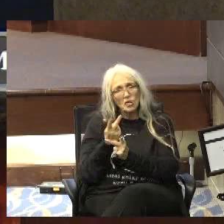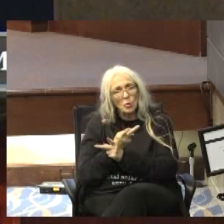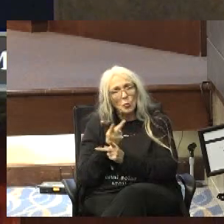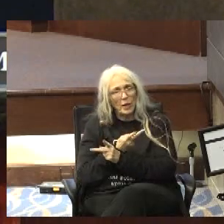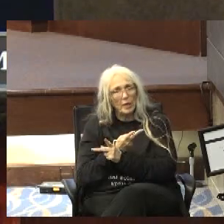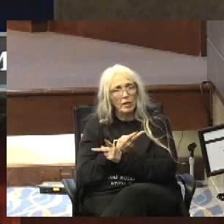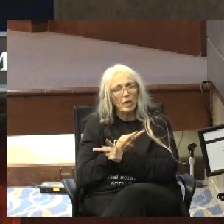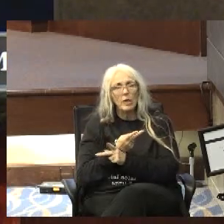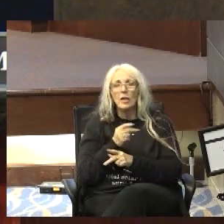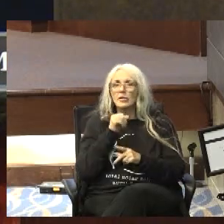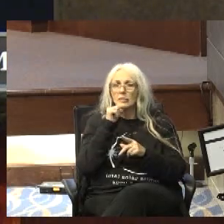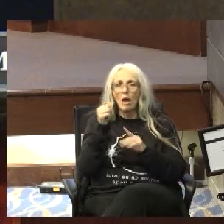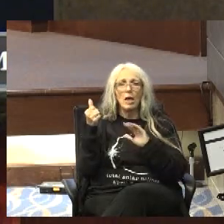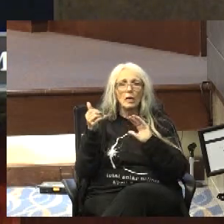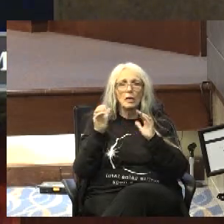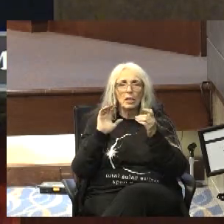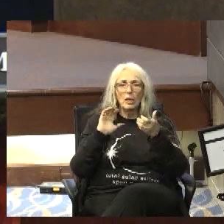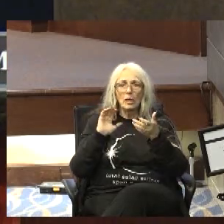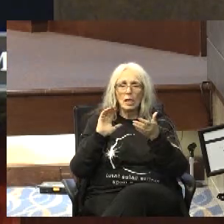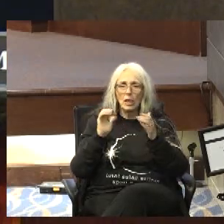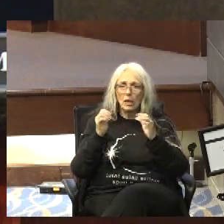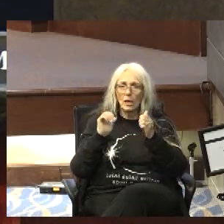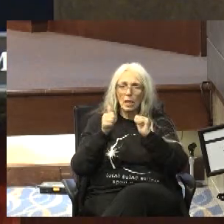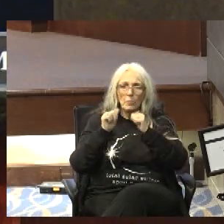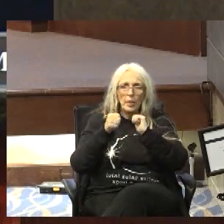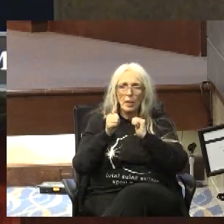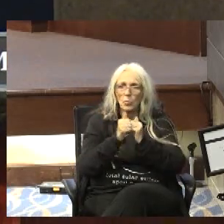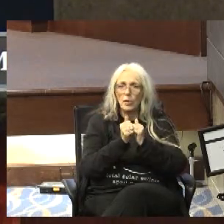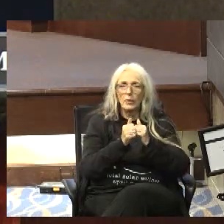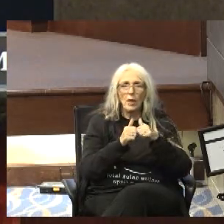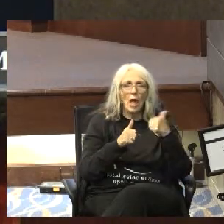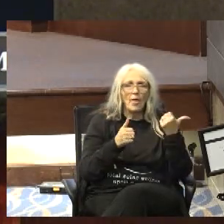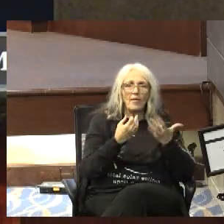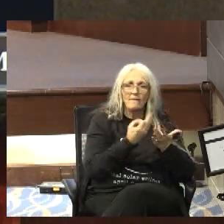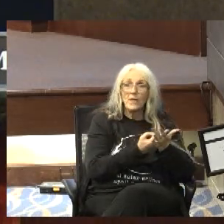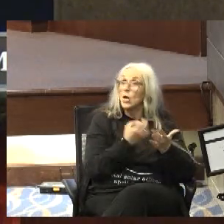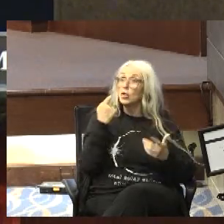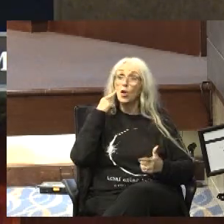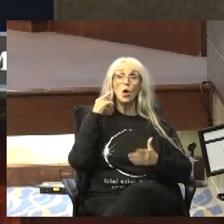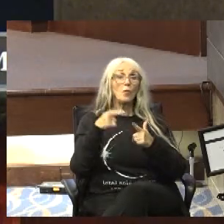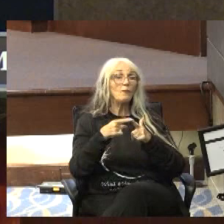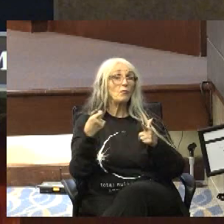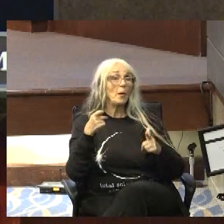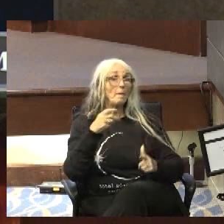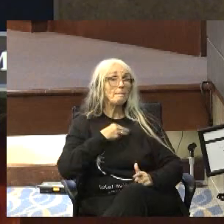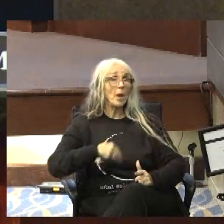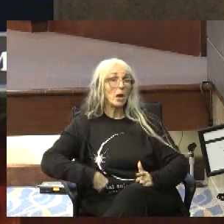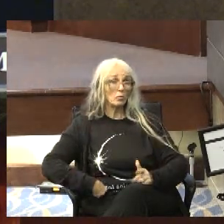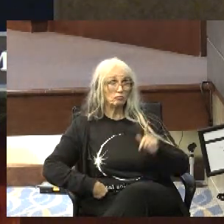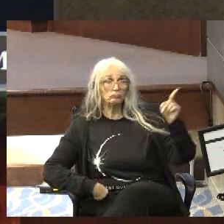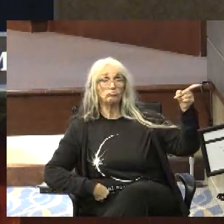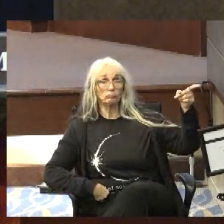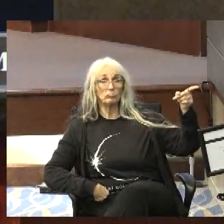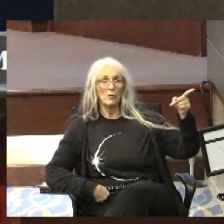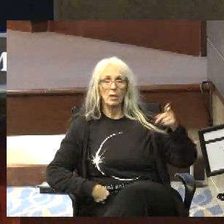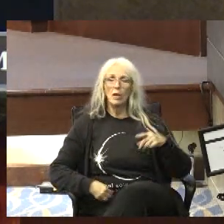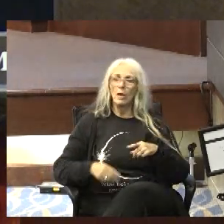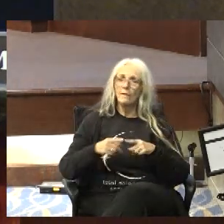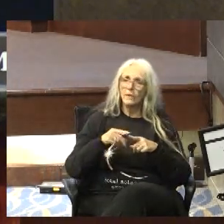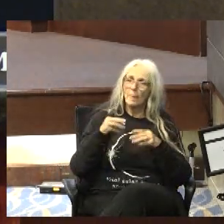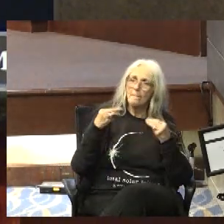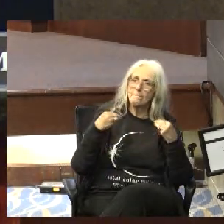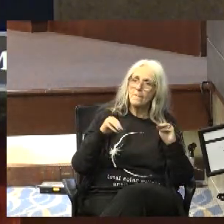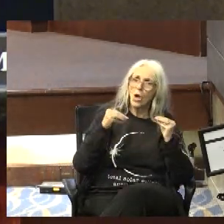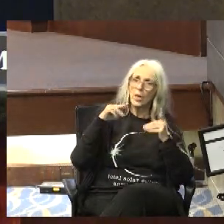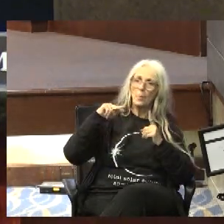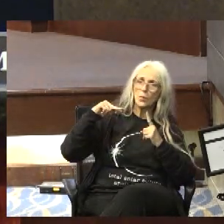can't compete. It won't compete with other funds. Now, from a market... You heard that from the mayor. It will not compete. No. From a market perspective, I